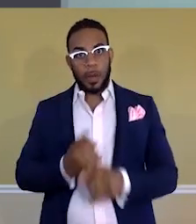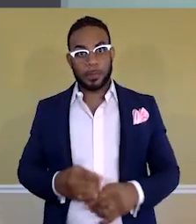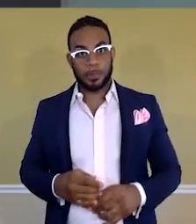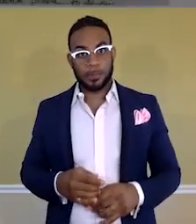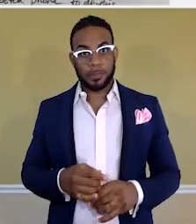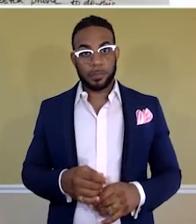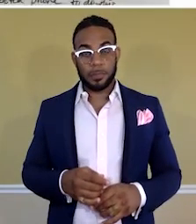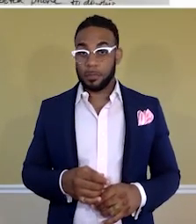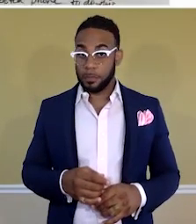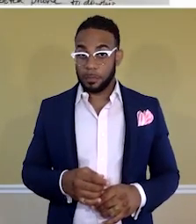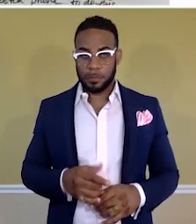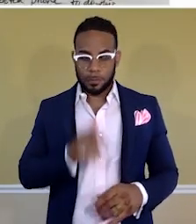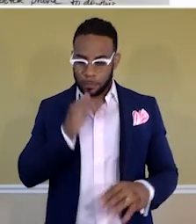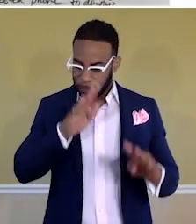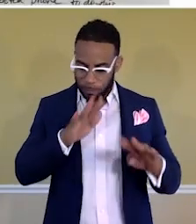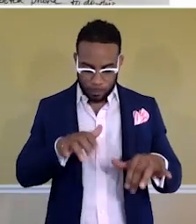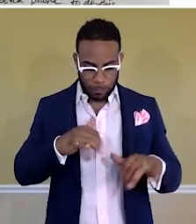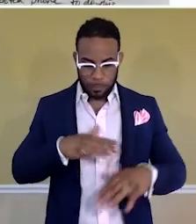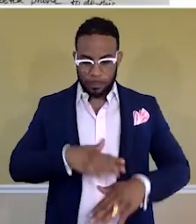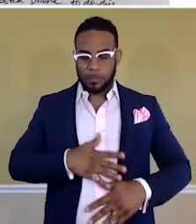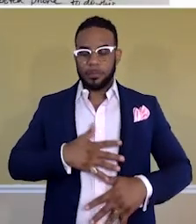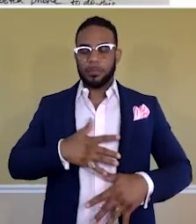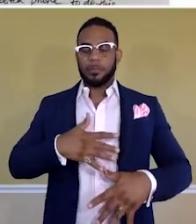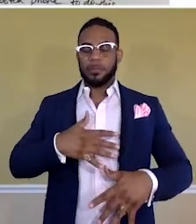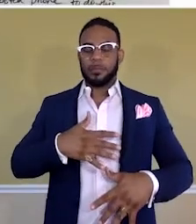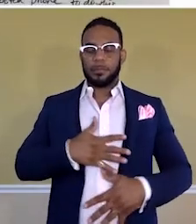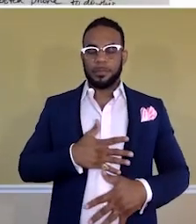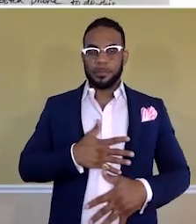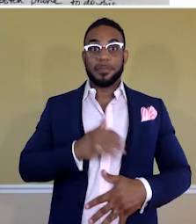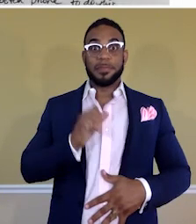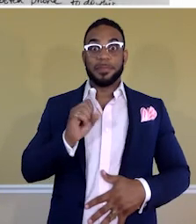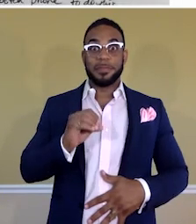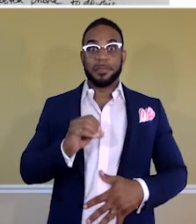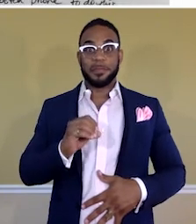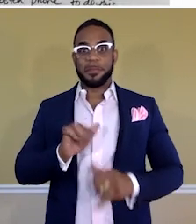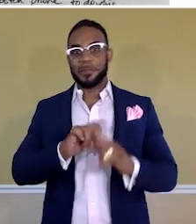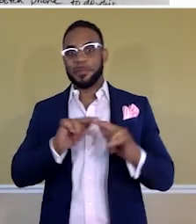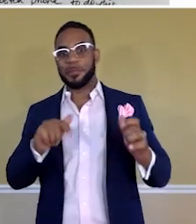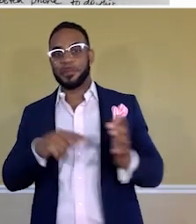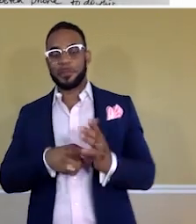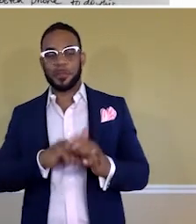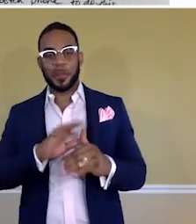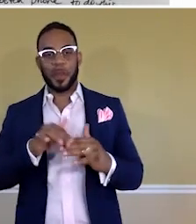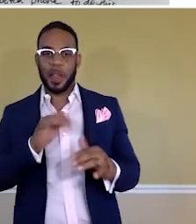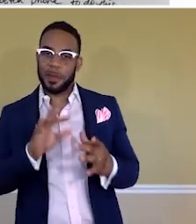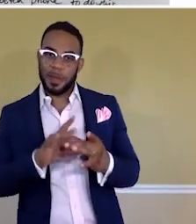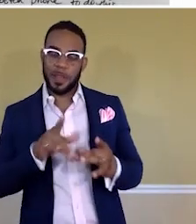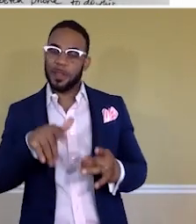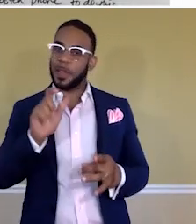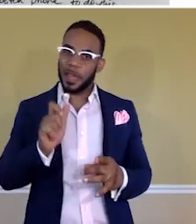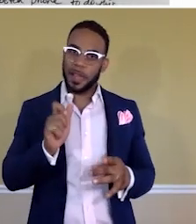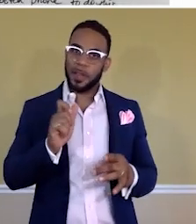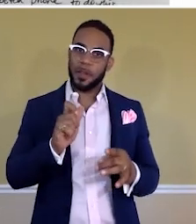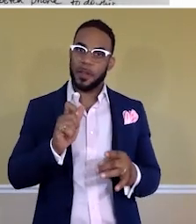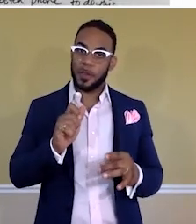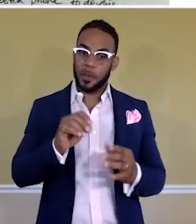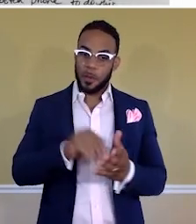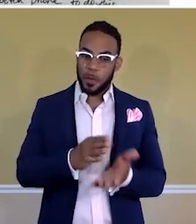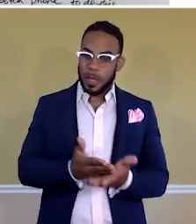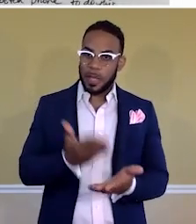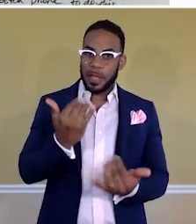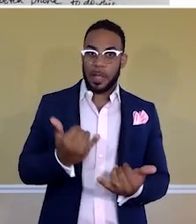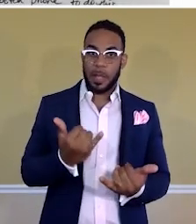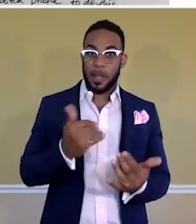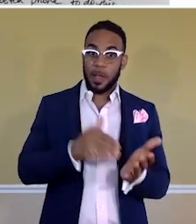Don't worry, just take a deep breath. So with all of this, all that I've been saying, you've got the receipts now of